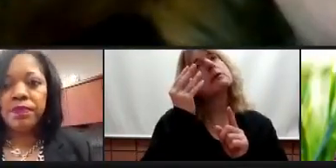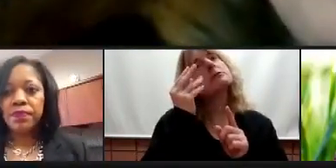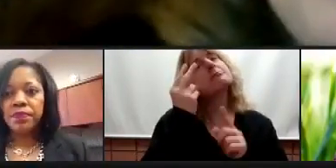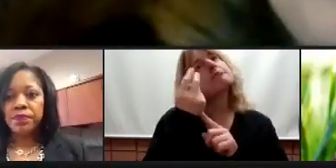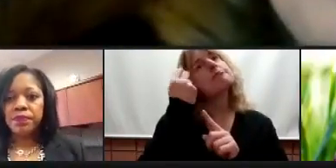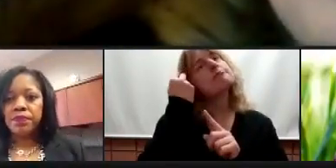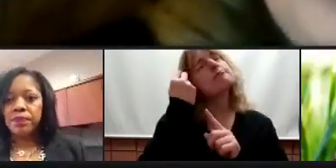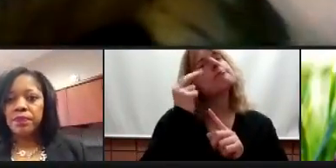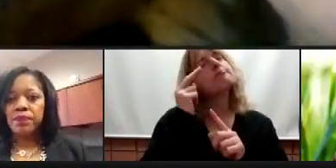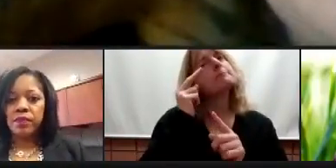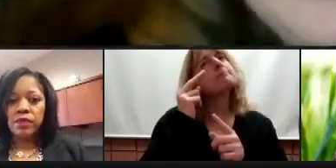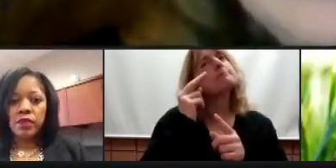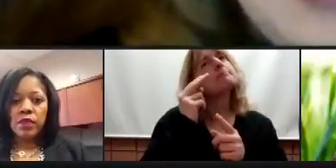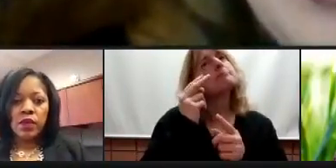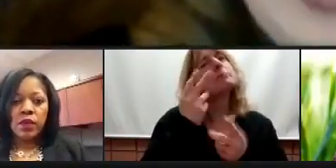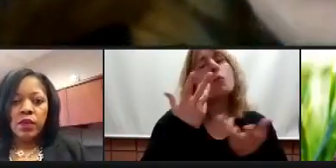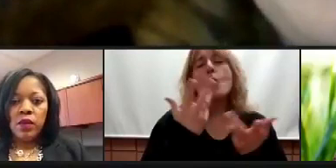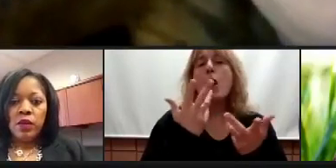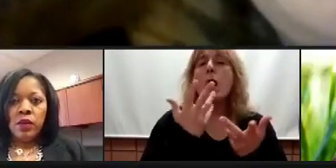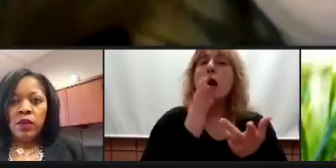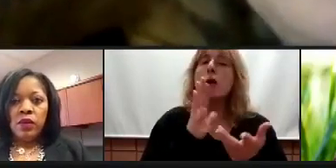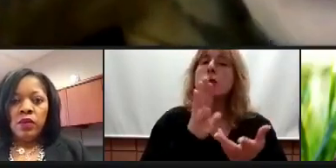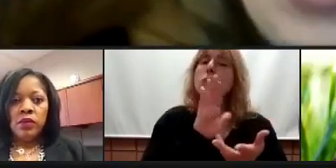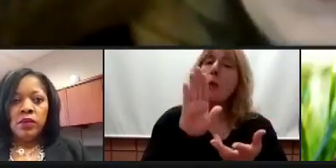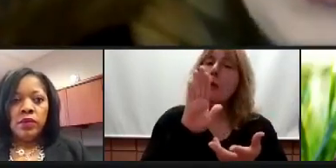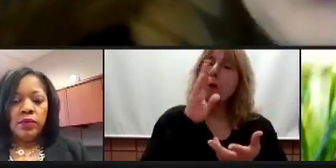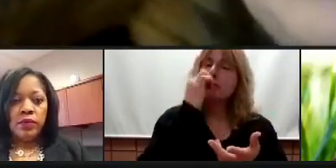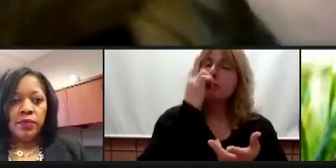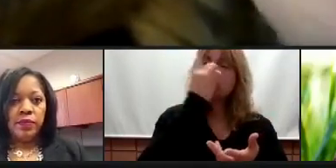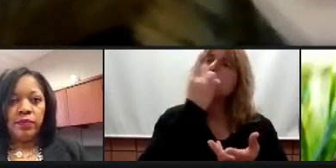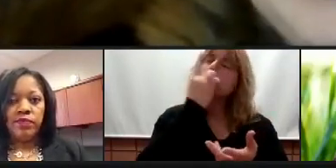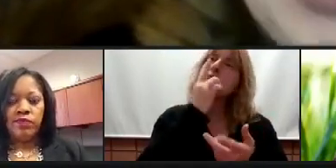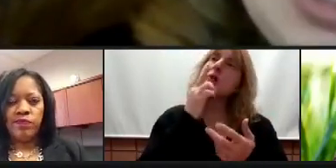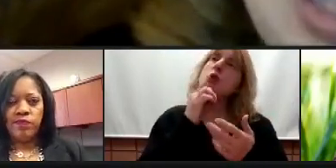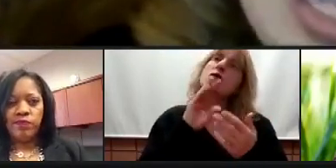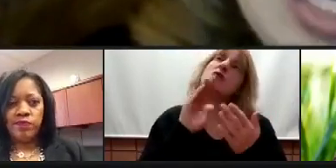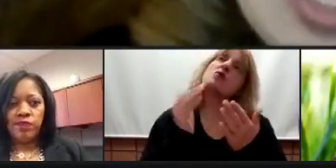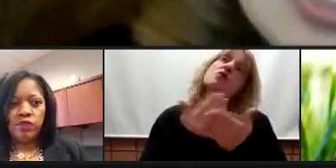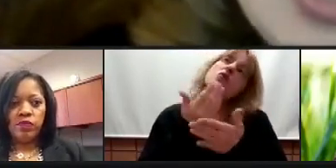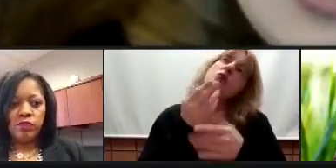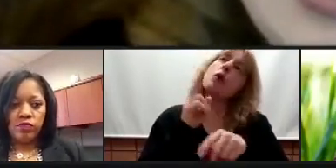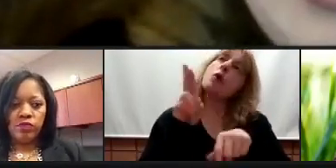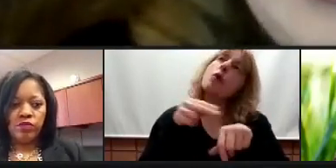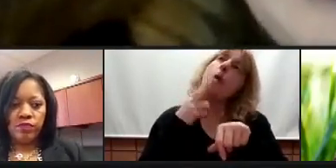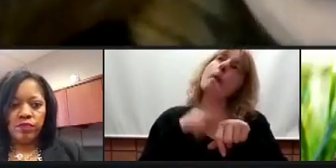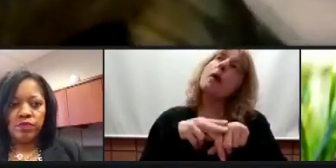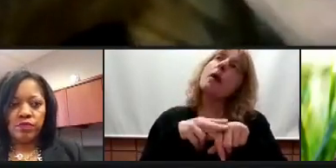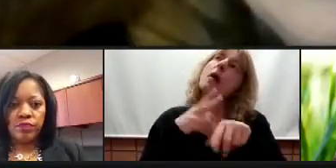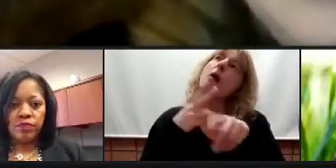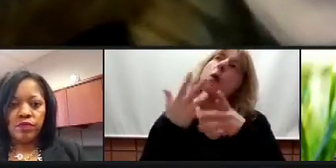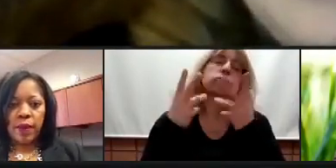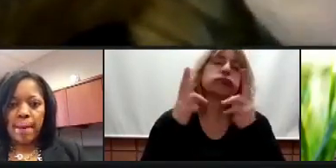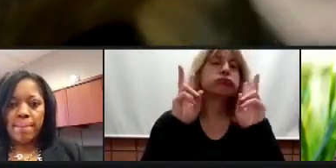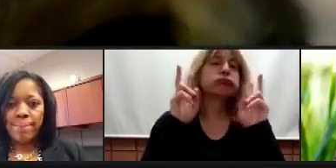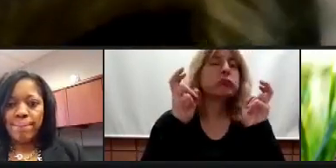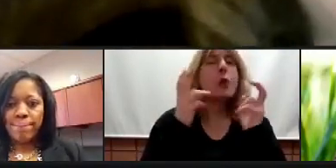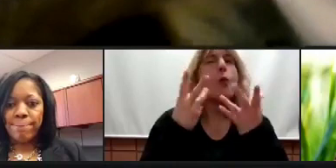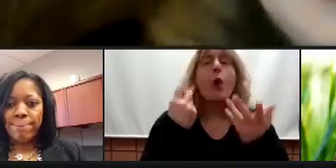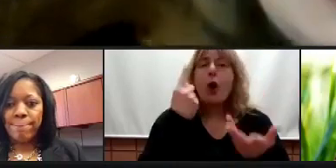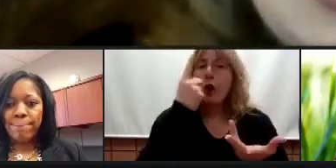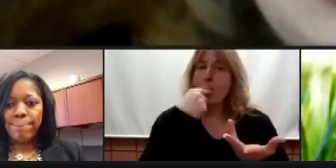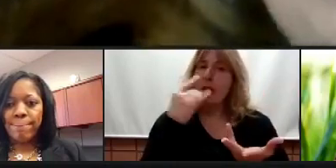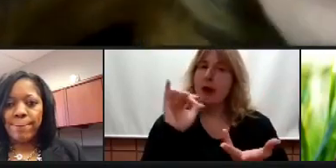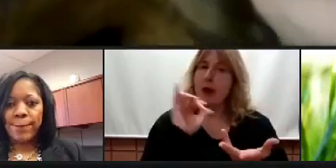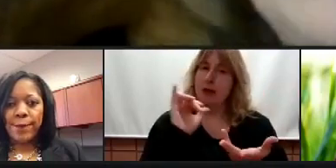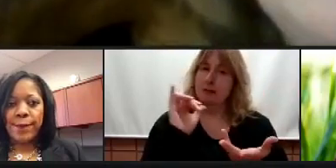on, you know, what your thoughts are on what the new normal might look like. And